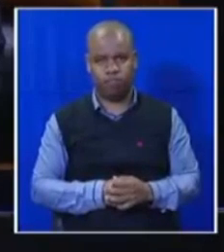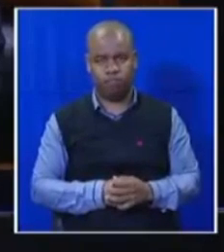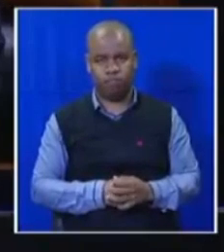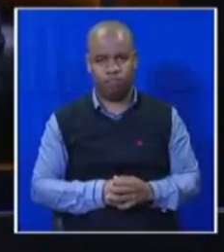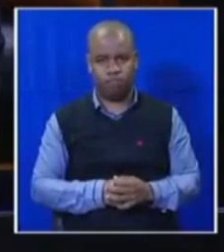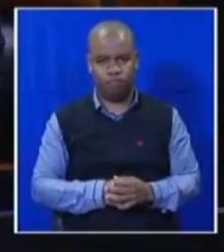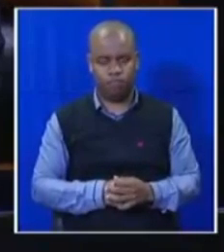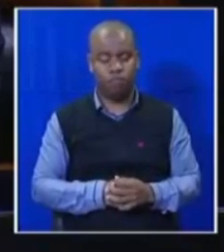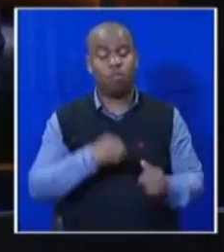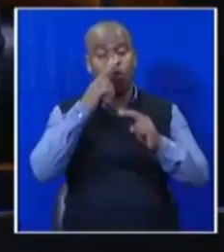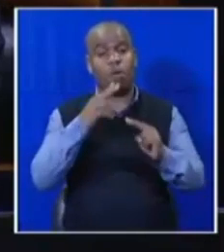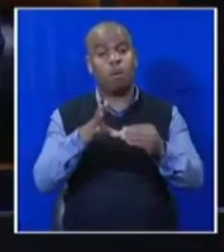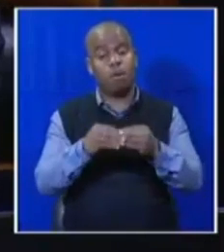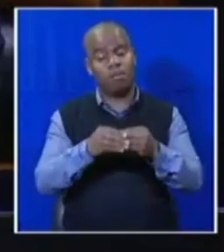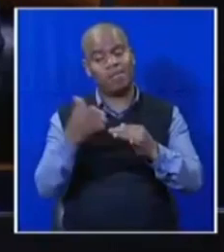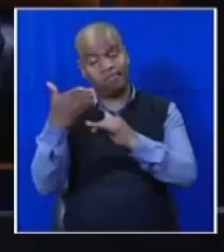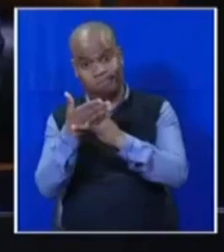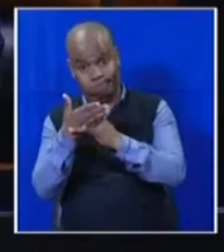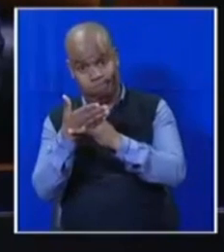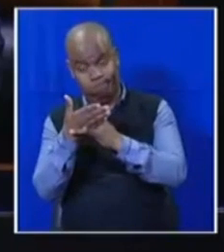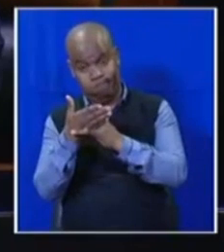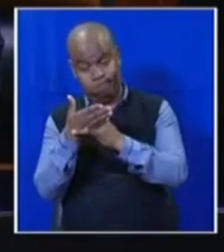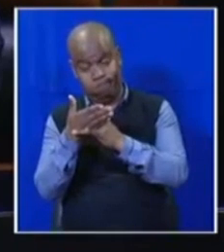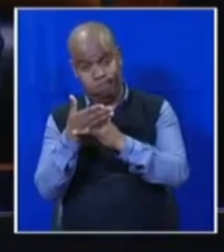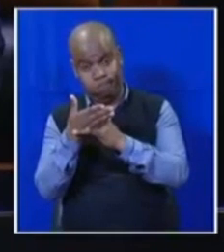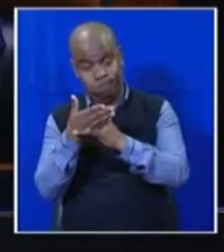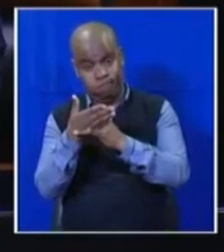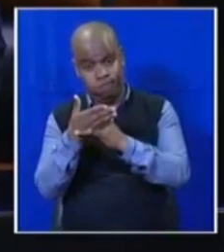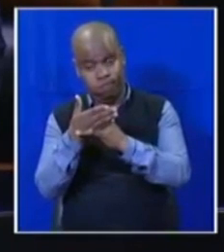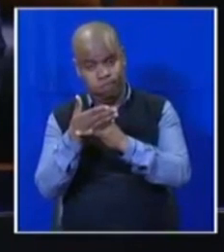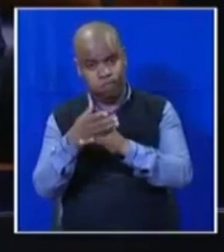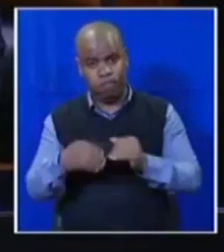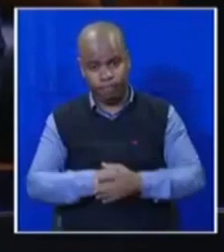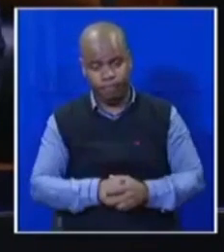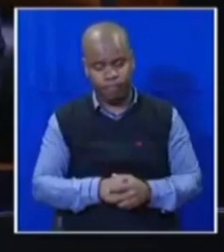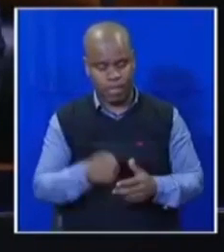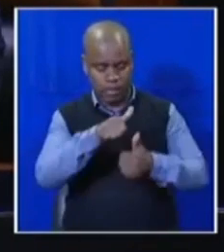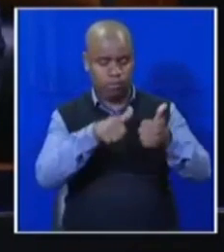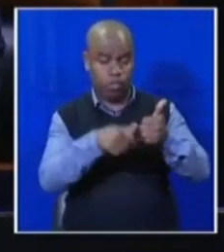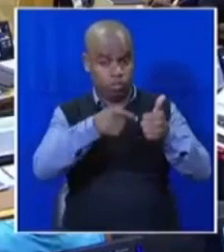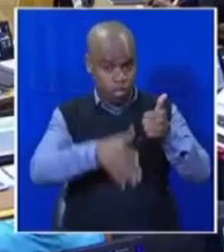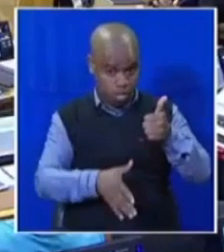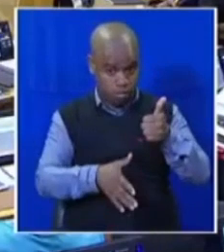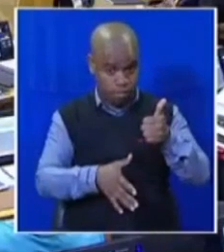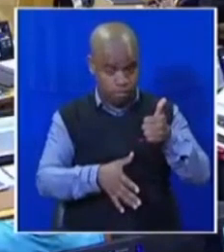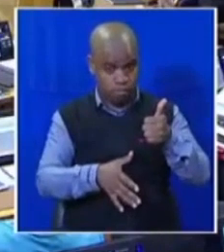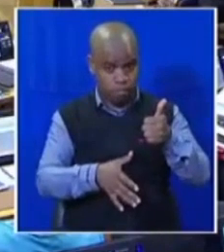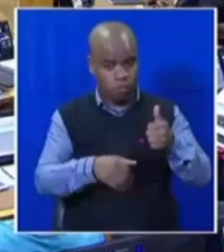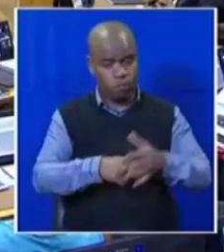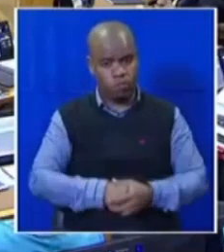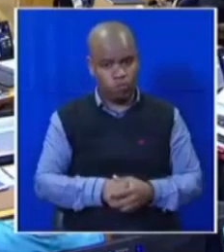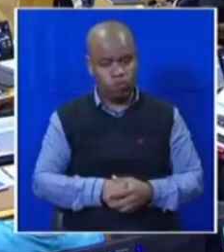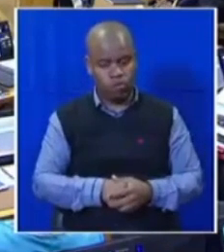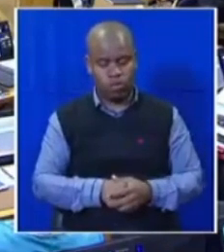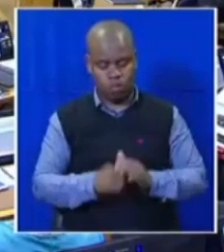Honorable members, I wish Deputy we do know Speaker, that. if I may address you. Yes, honorable member. Deputy Speaker, a little while ago we met as a